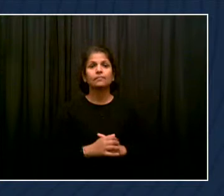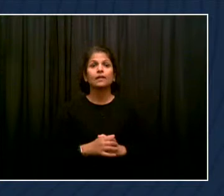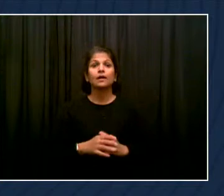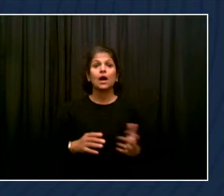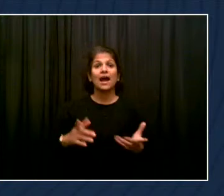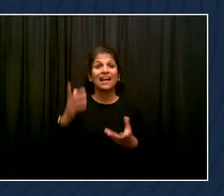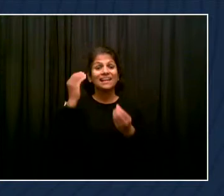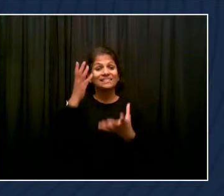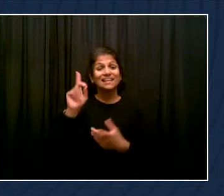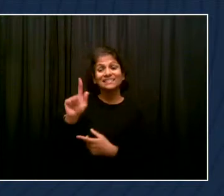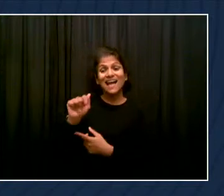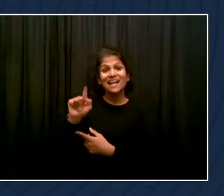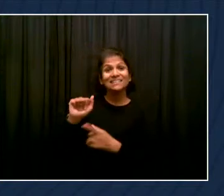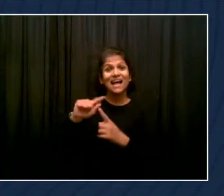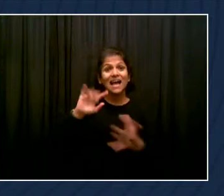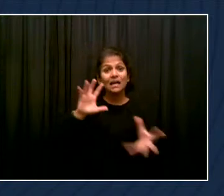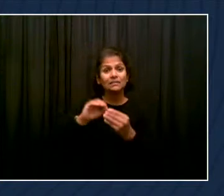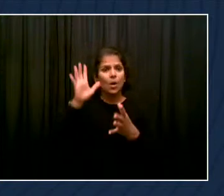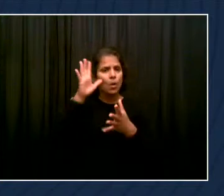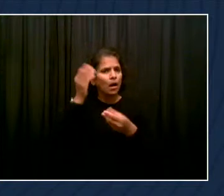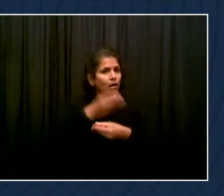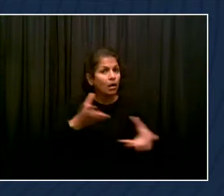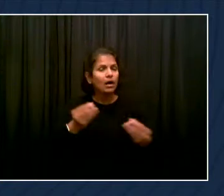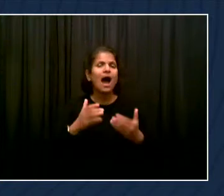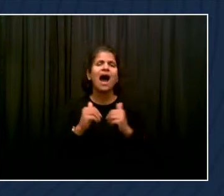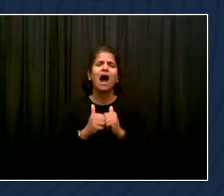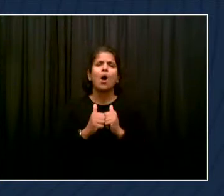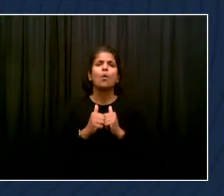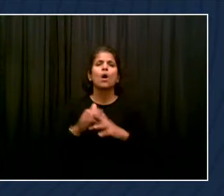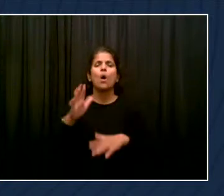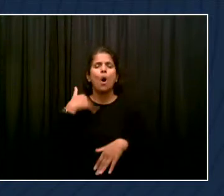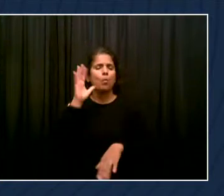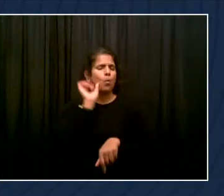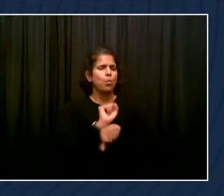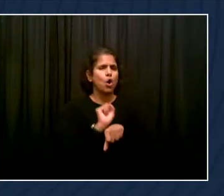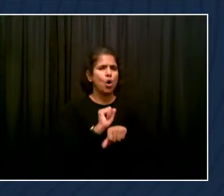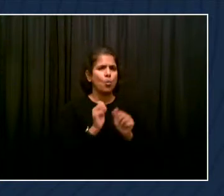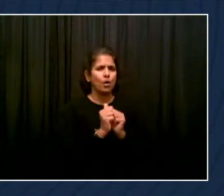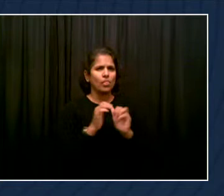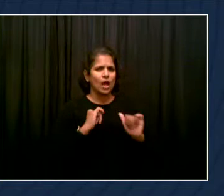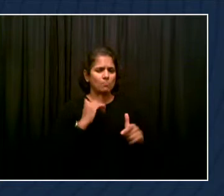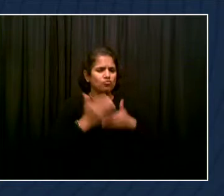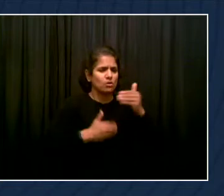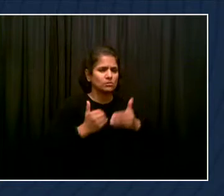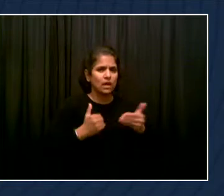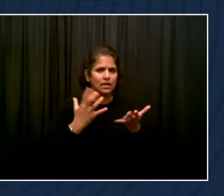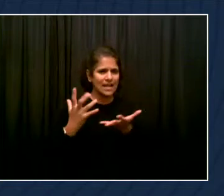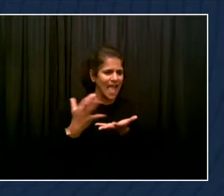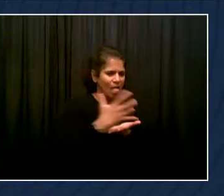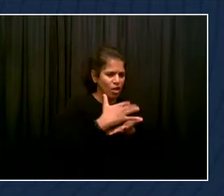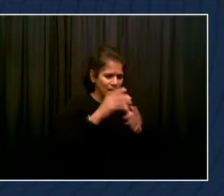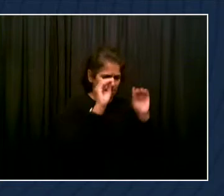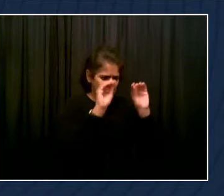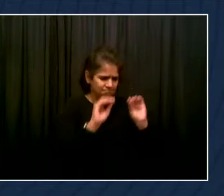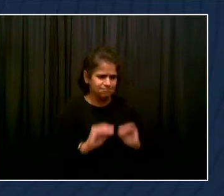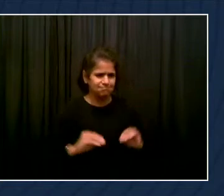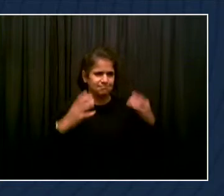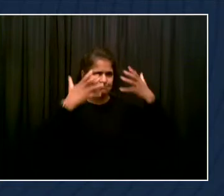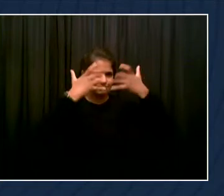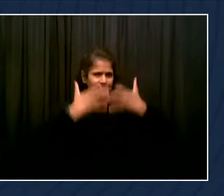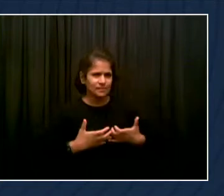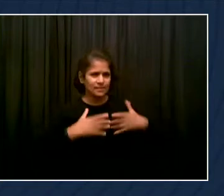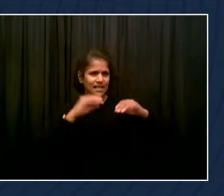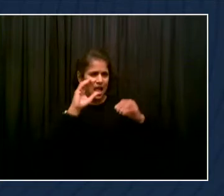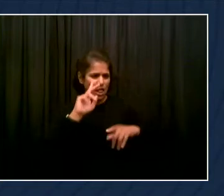it publicly as we do for the rest of our data. There are some nuances in terms of how we collect it, and we're just working out